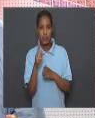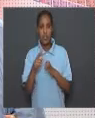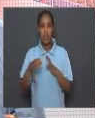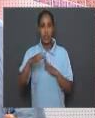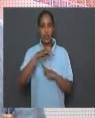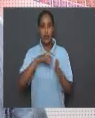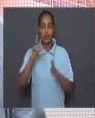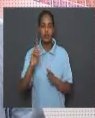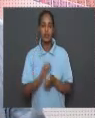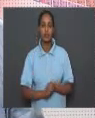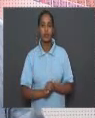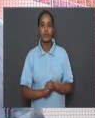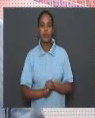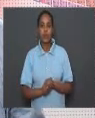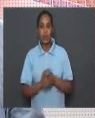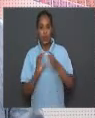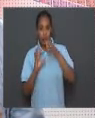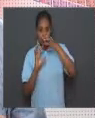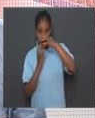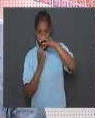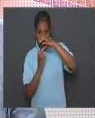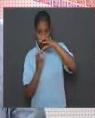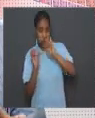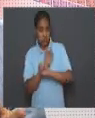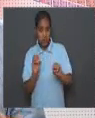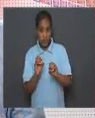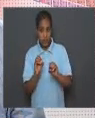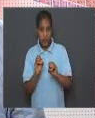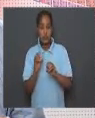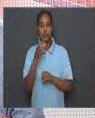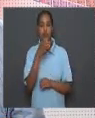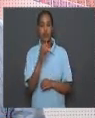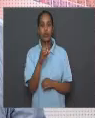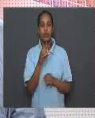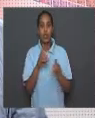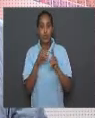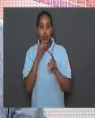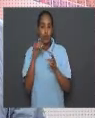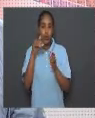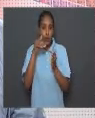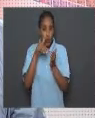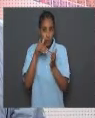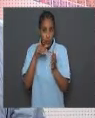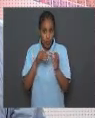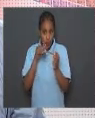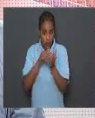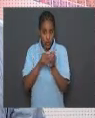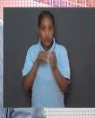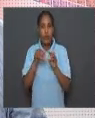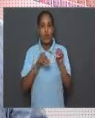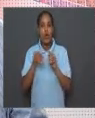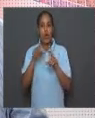electrodes. The light bulb will do nothing if the solution does not contain mobile